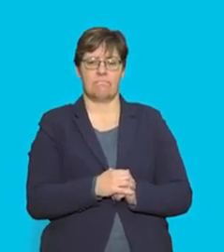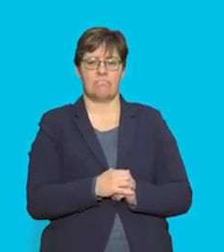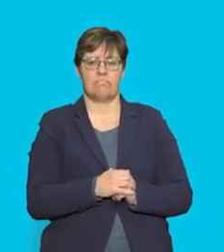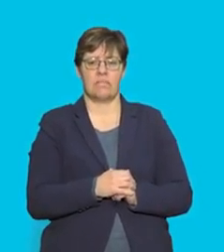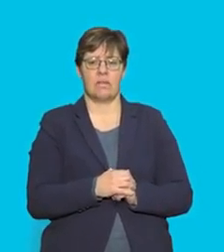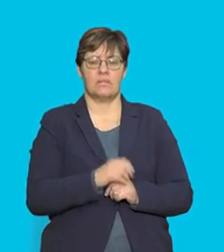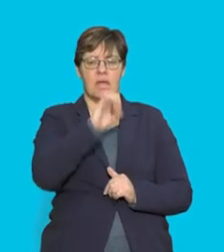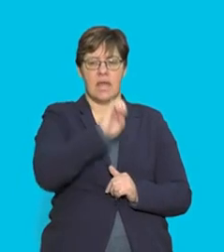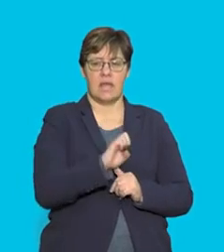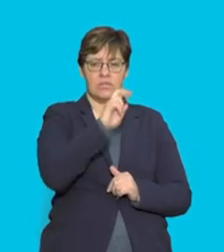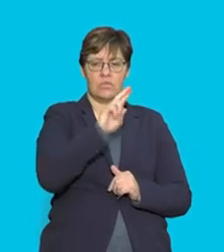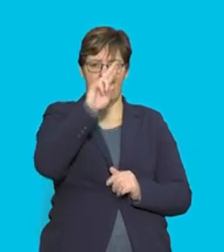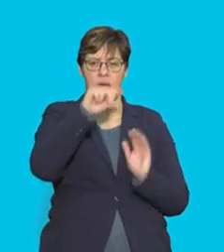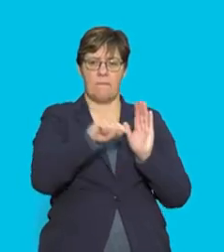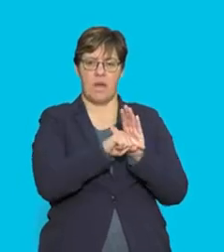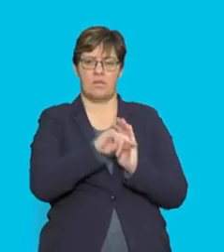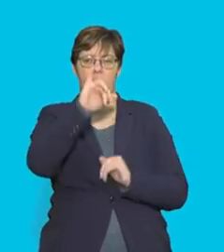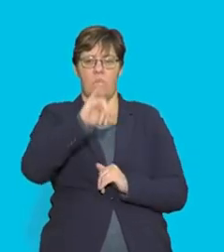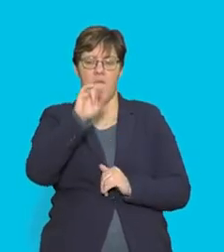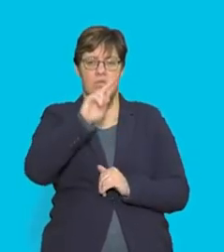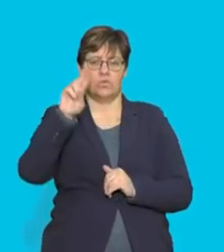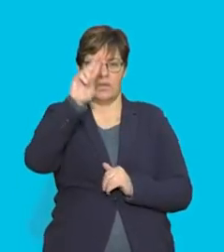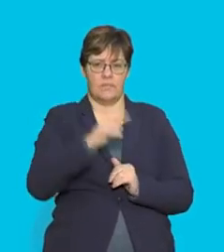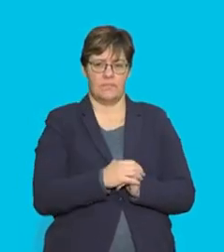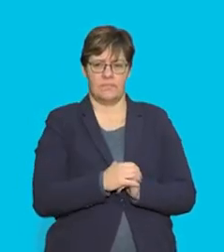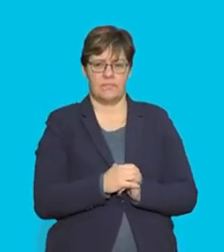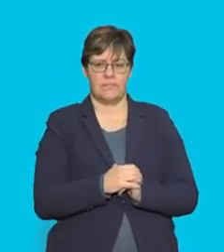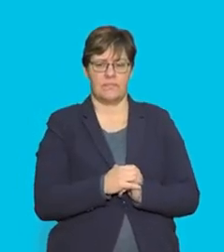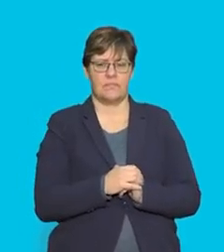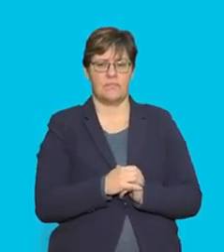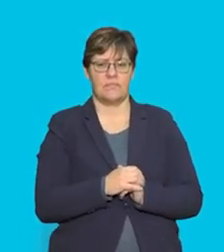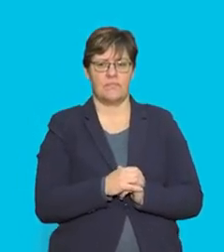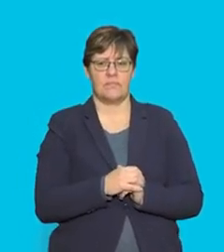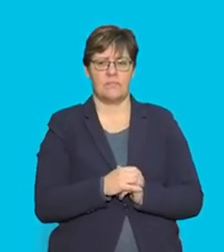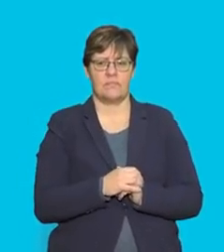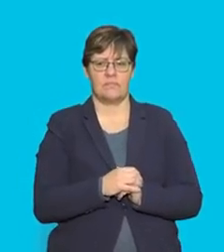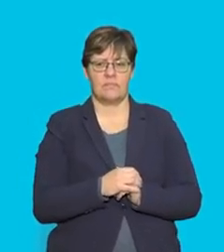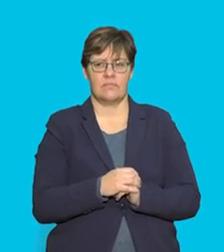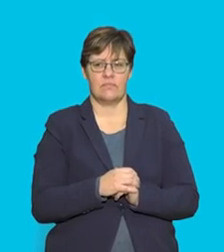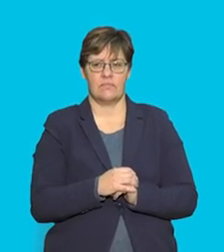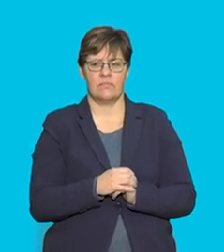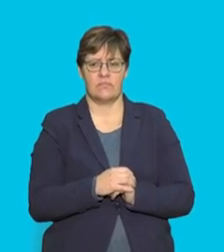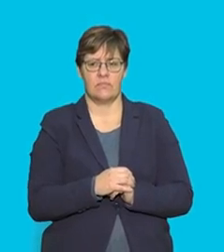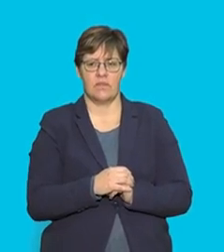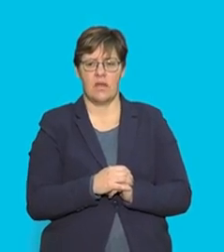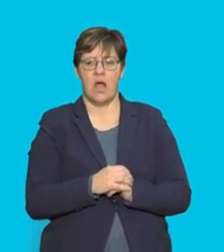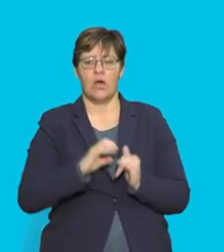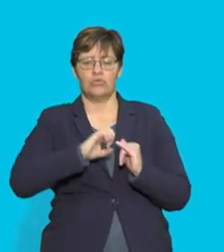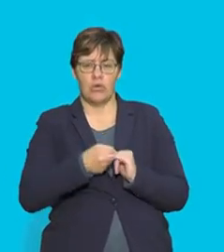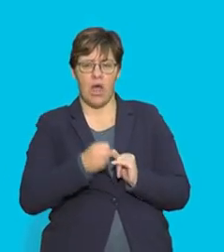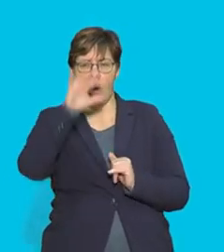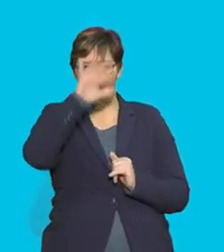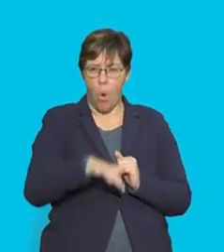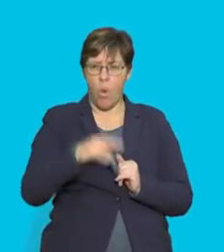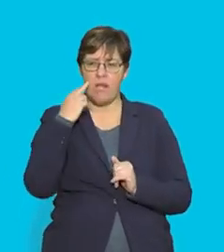and then this will also be x squared minus y squared, right? And then I can then try use all of